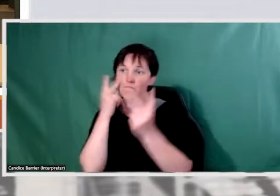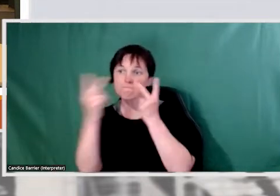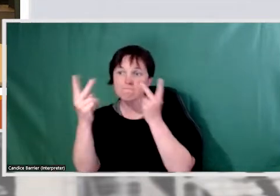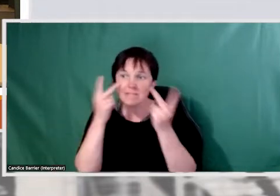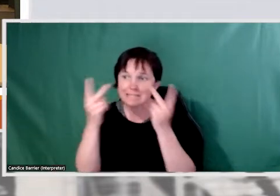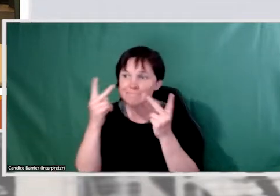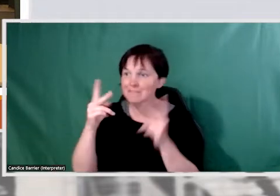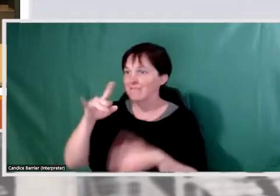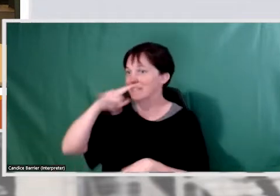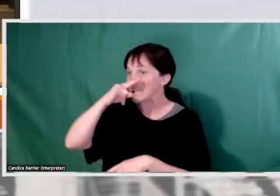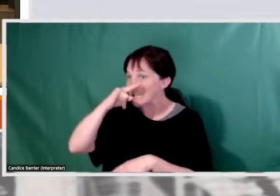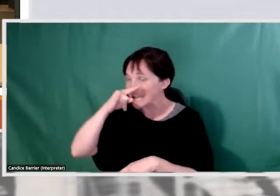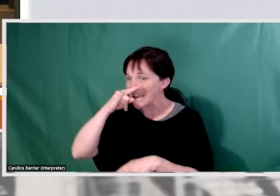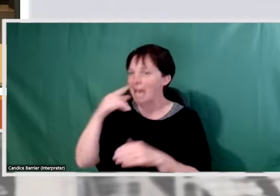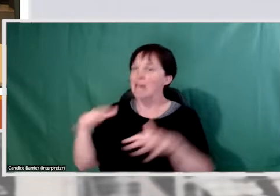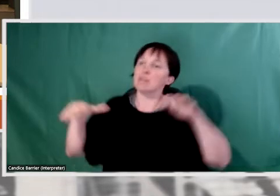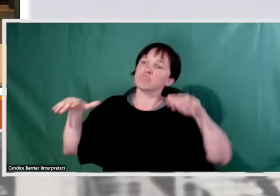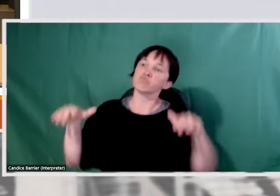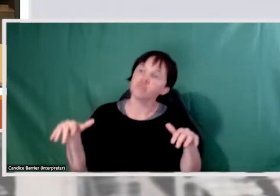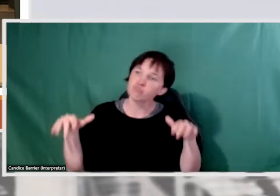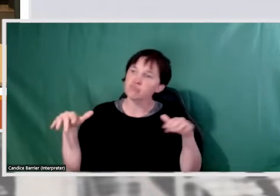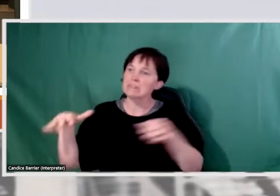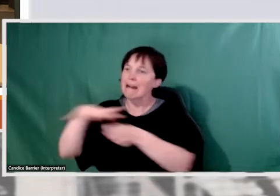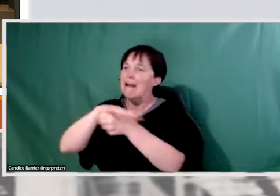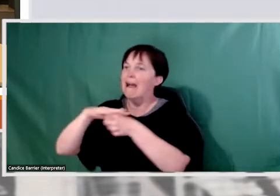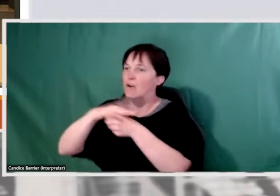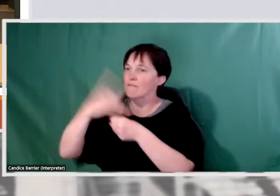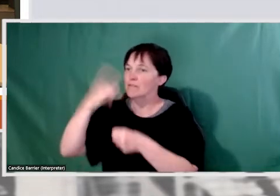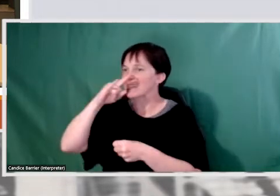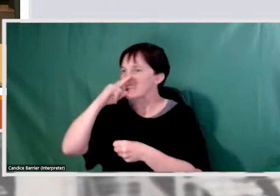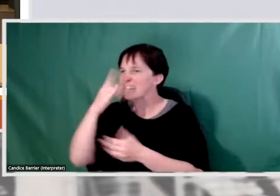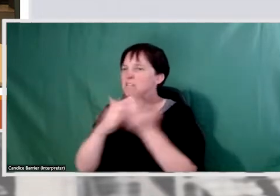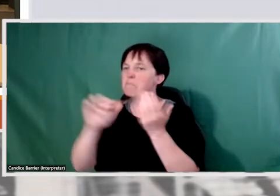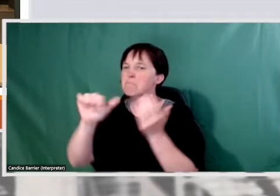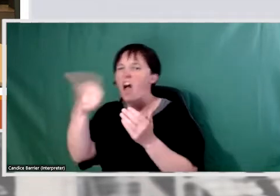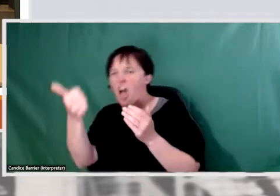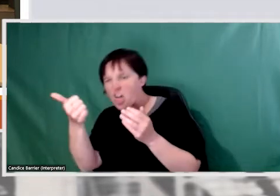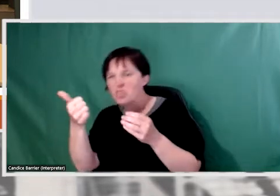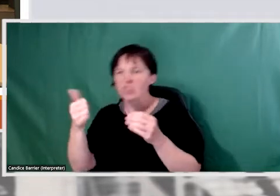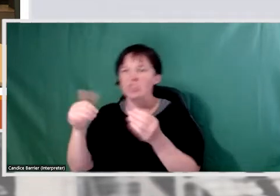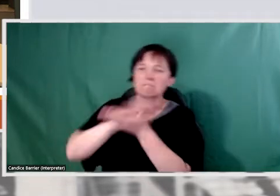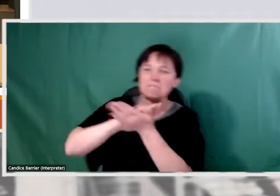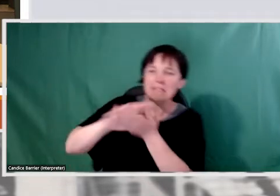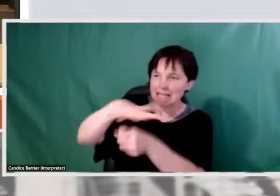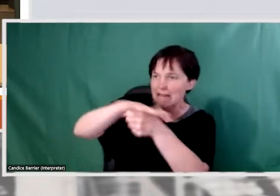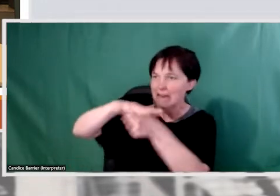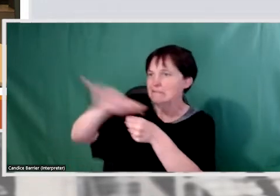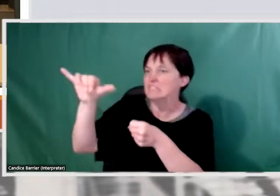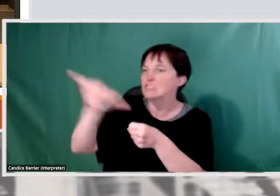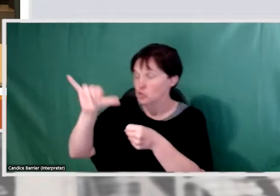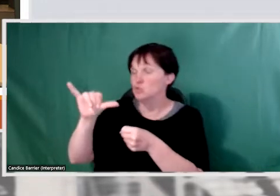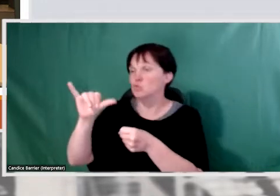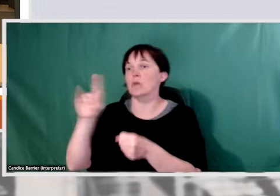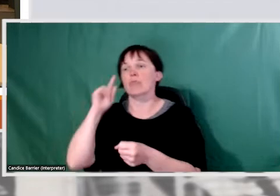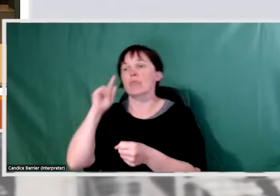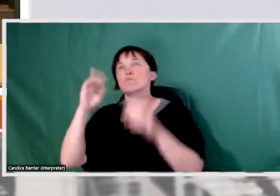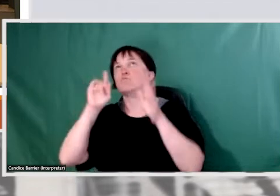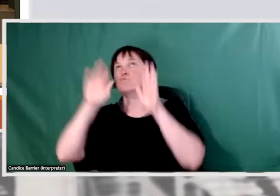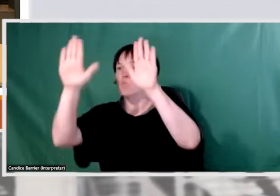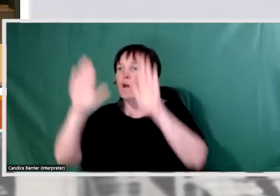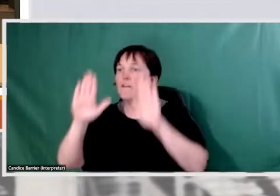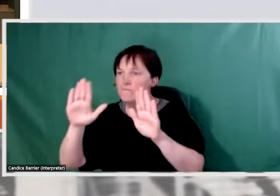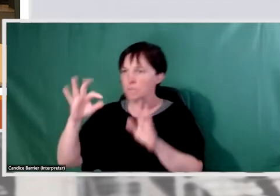we created a lounge area with kids with a few other amenities as well. And so I think it's just a really wonderful benefit. It's